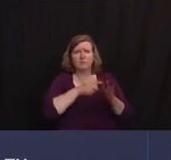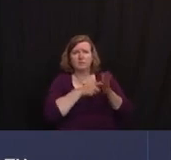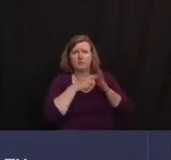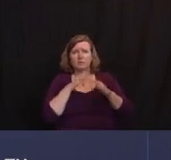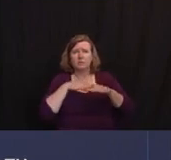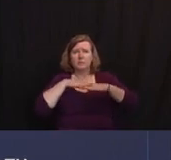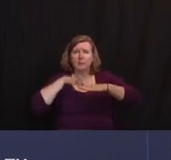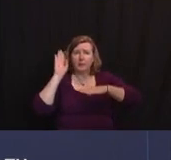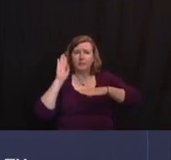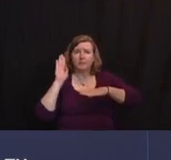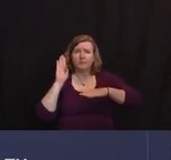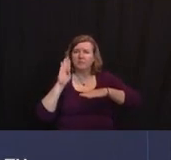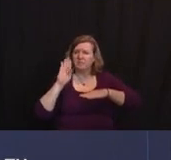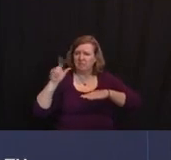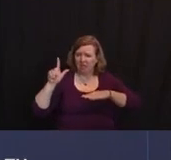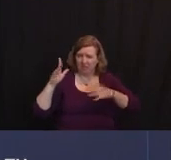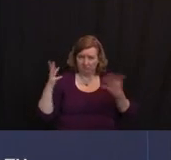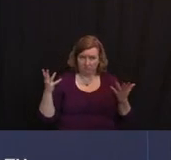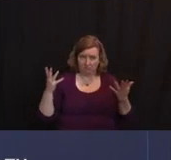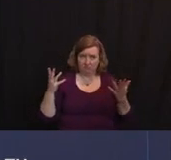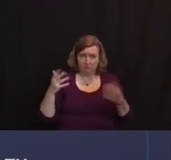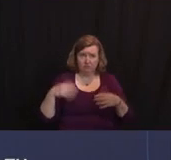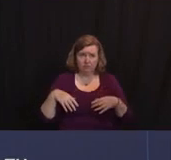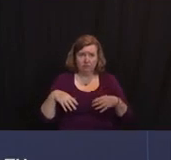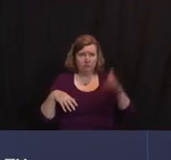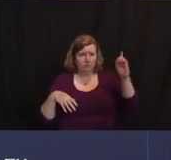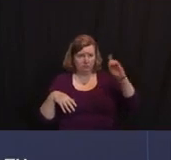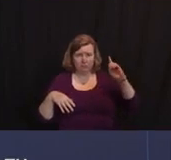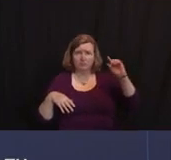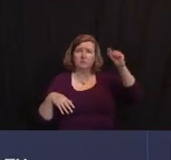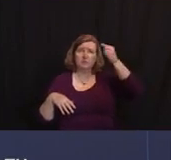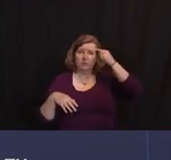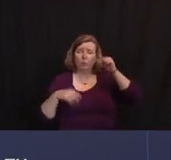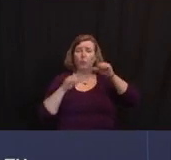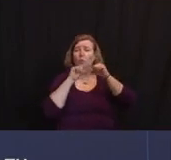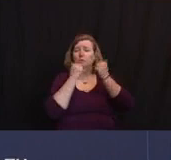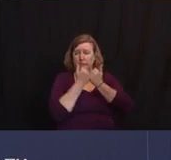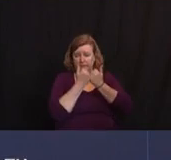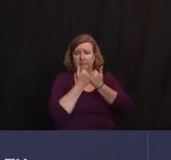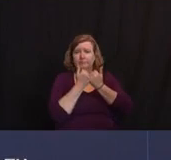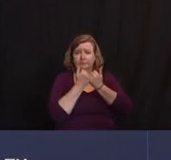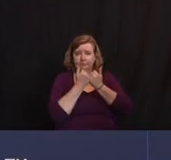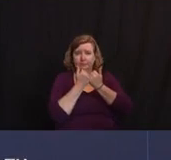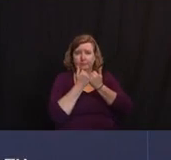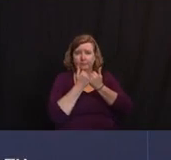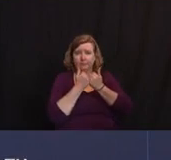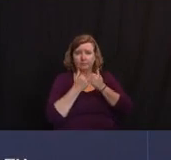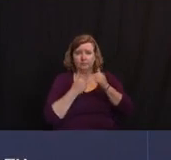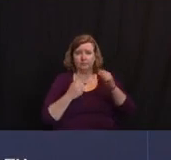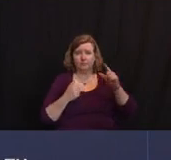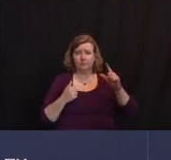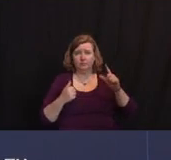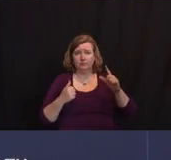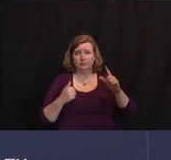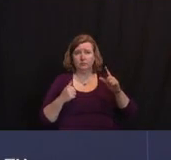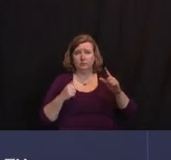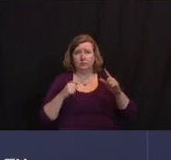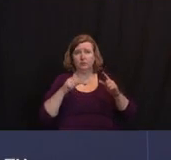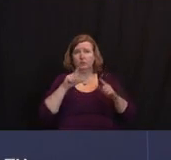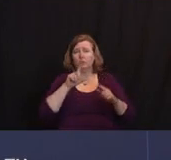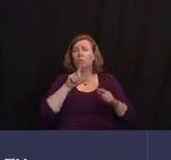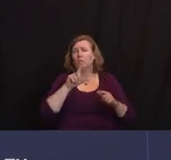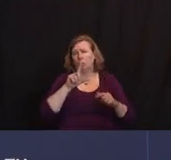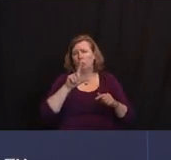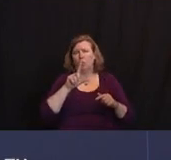finally, Democratic Governors Association Chair Michelle Lujan Grisham has settled a lawsuit brought by a former staffer who accused